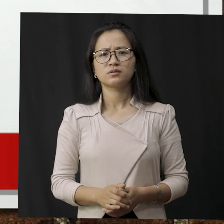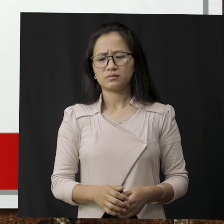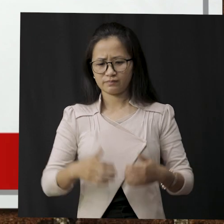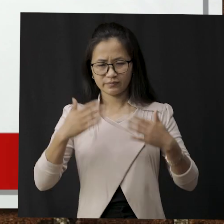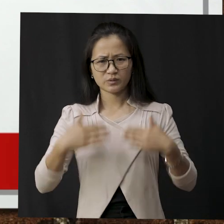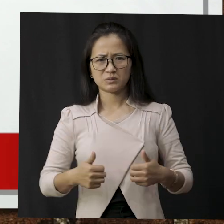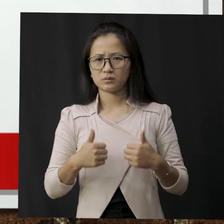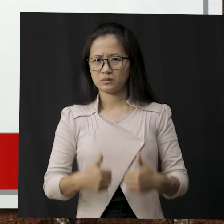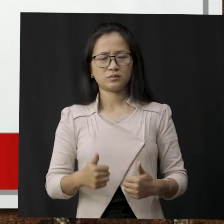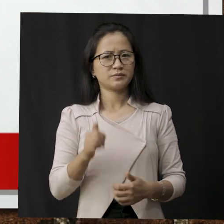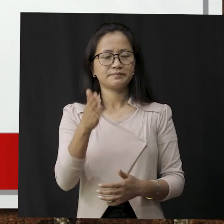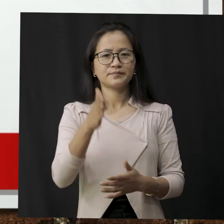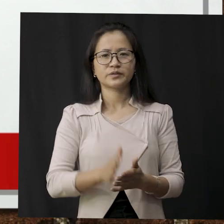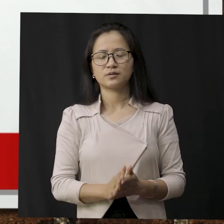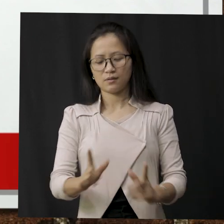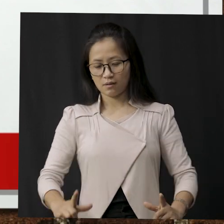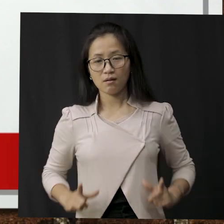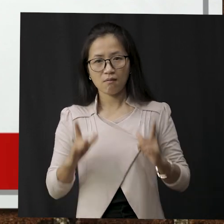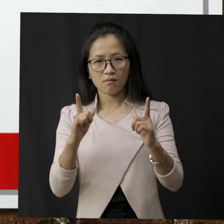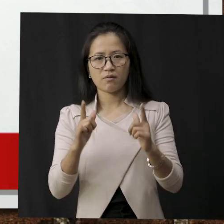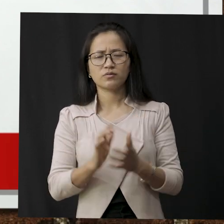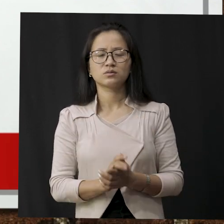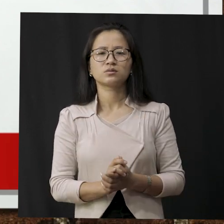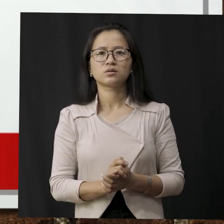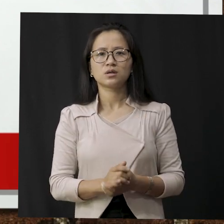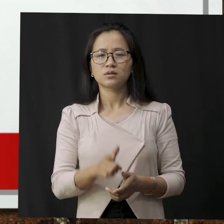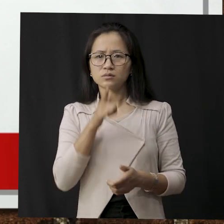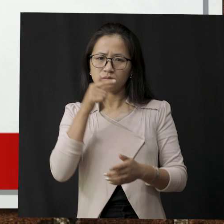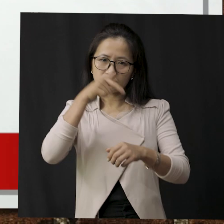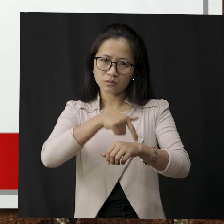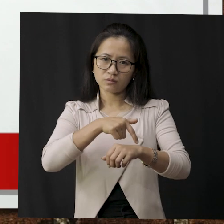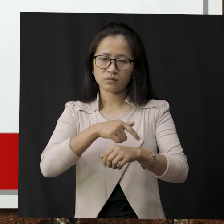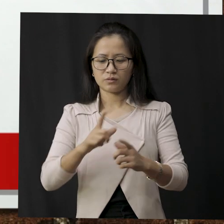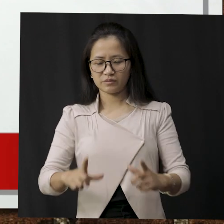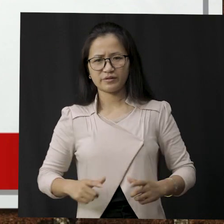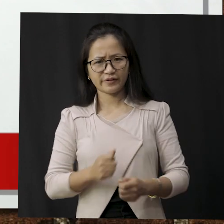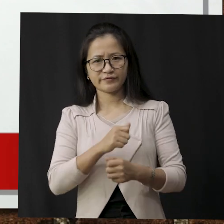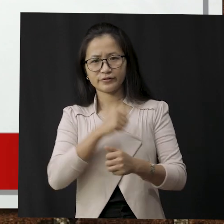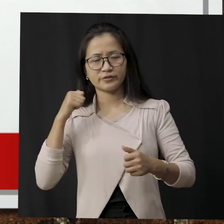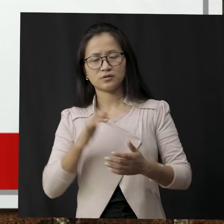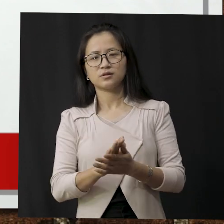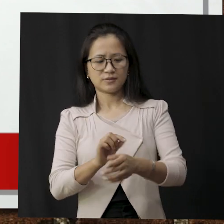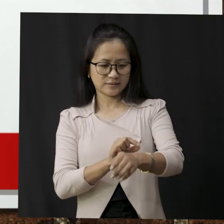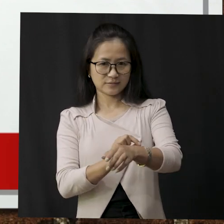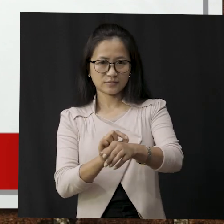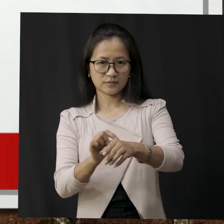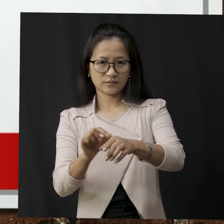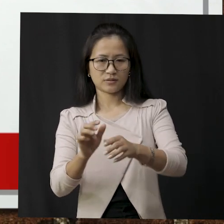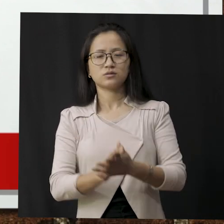harmful. Okay, these are life. Mosquito causes life-threatening disease. It's